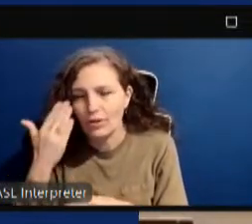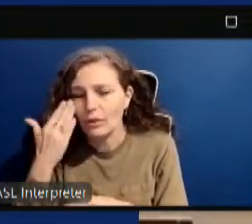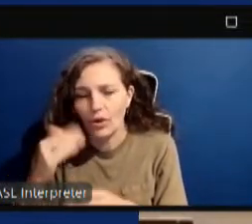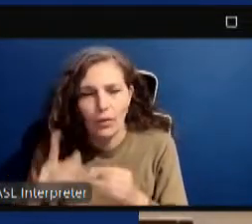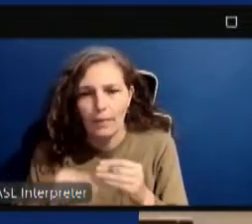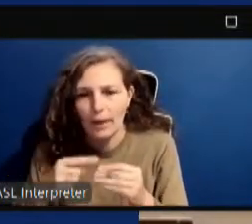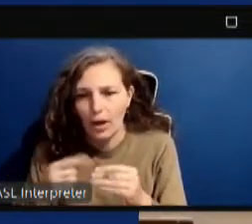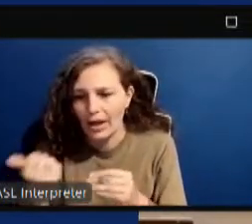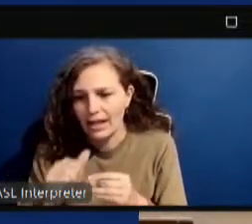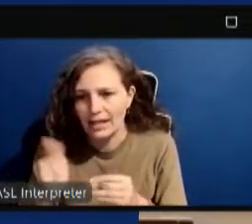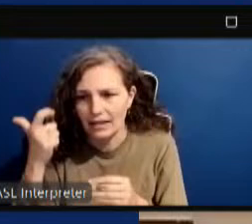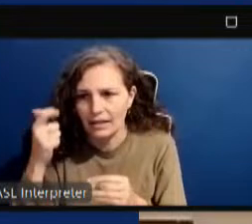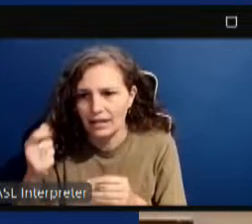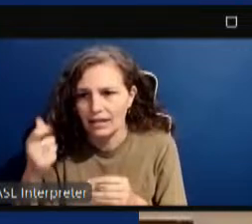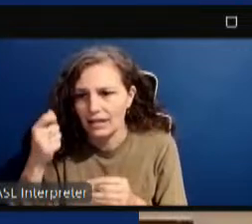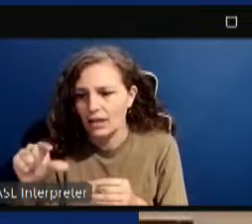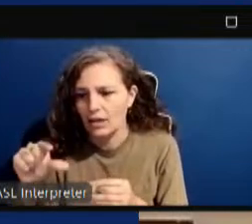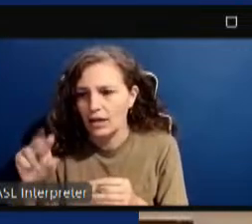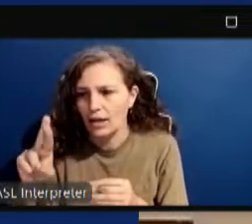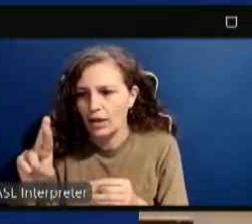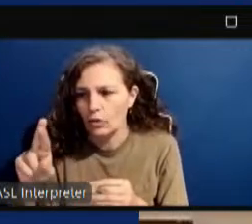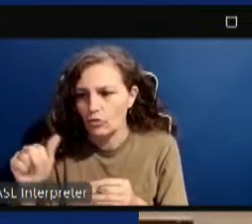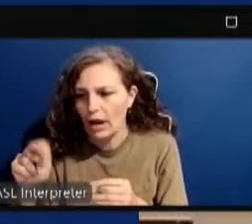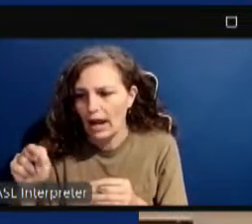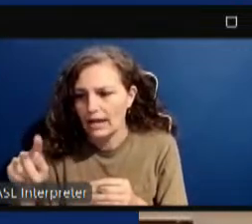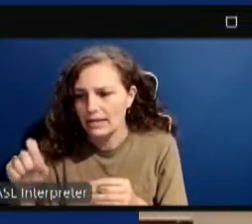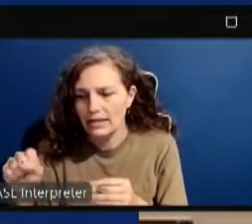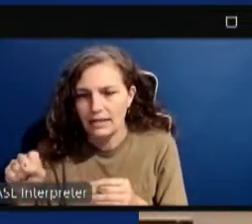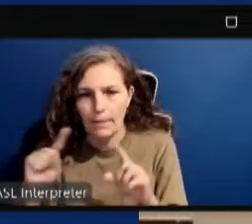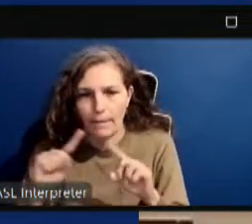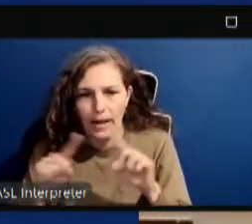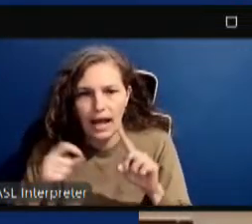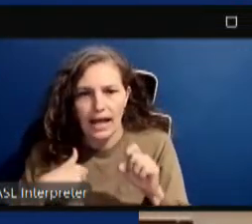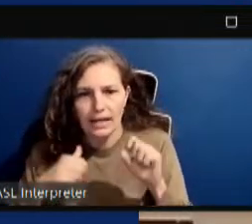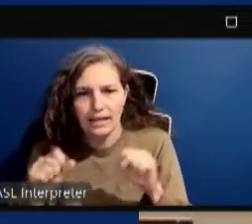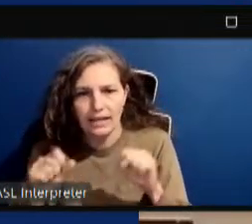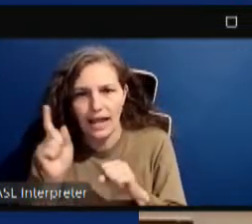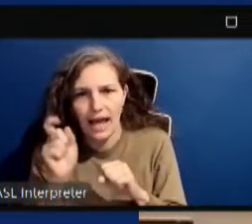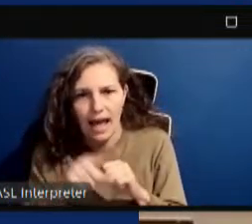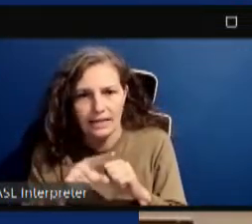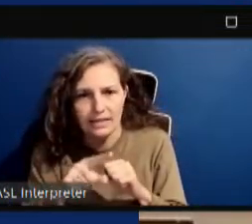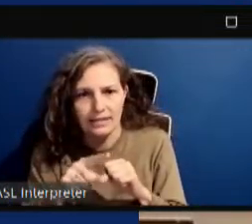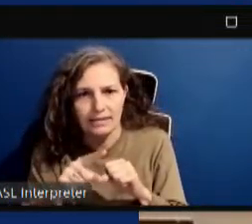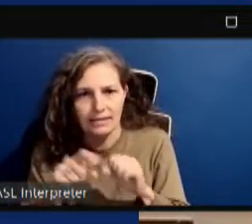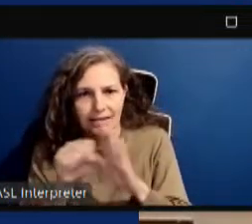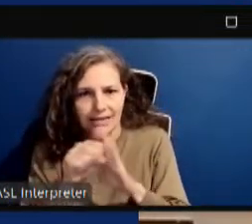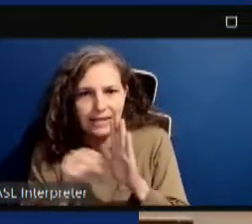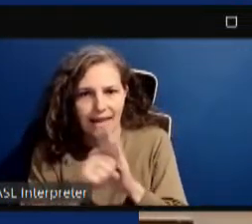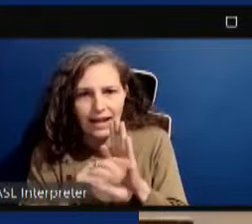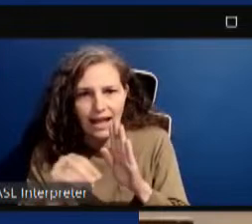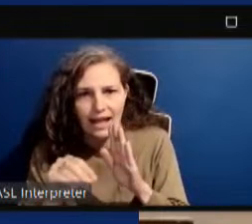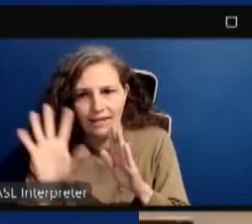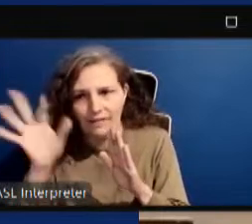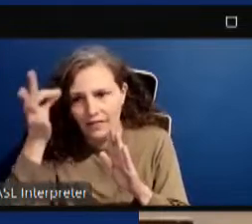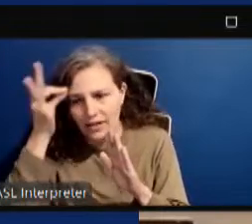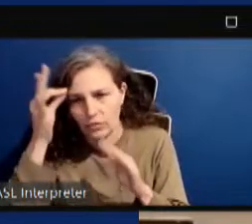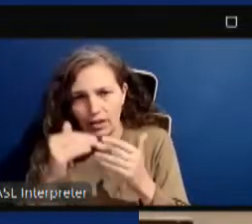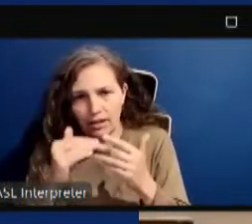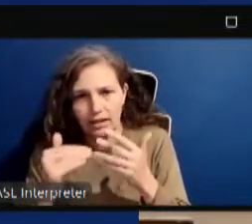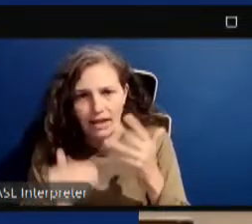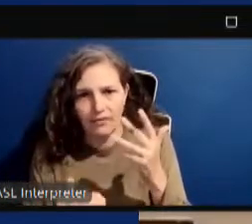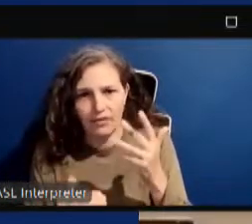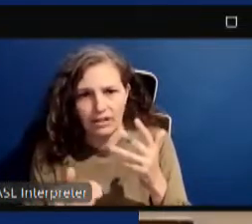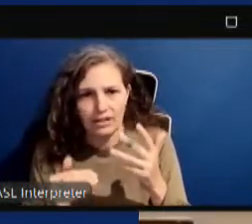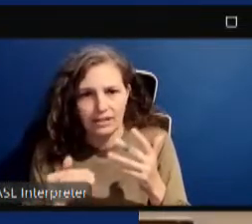certainly happy to take that to our partners at the state and federal level to see if they have